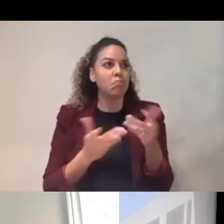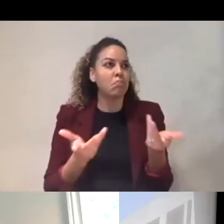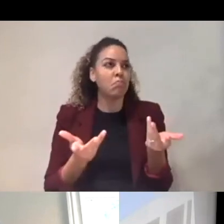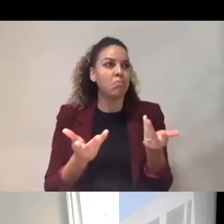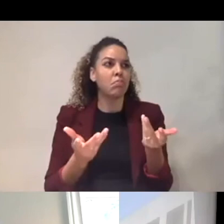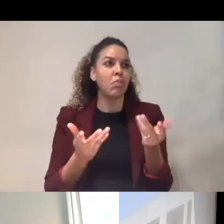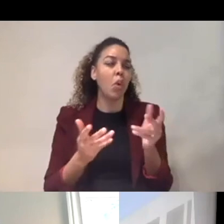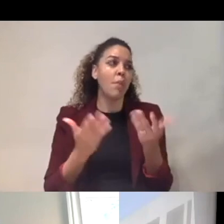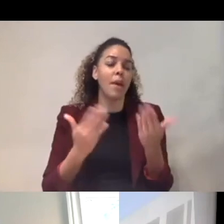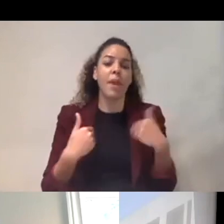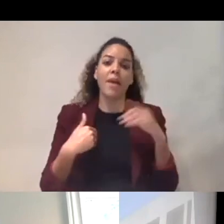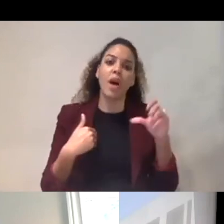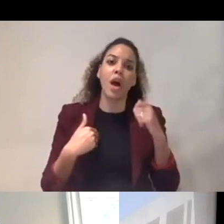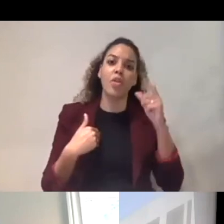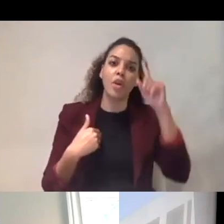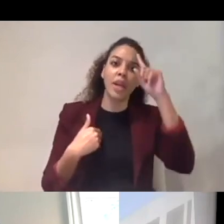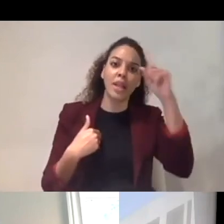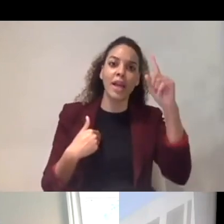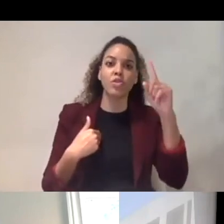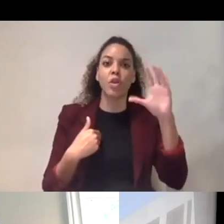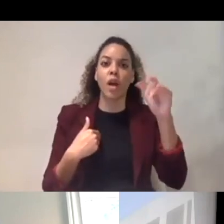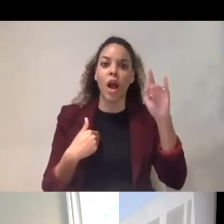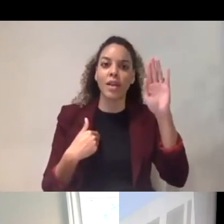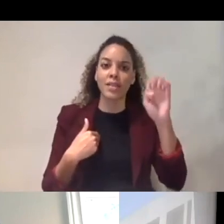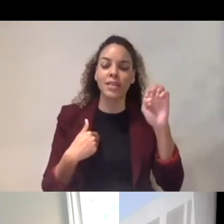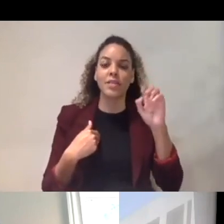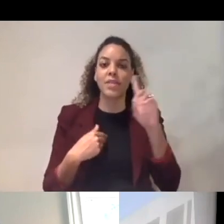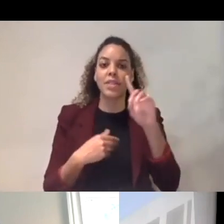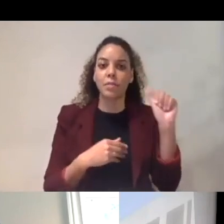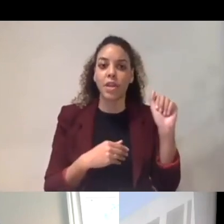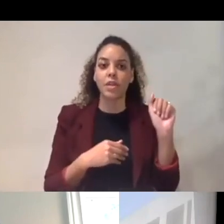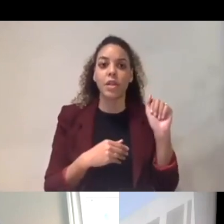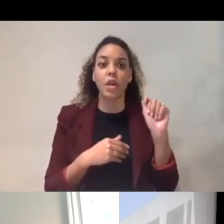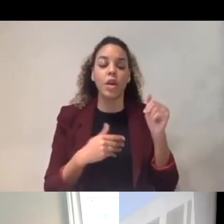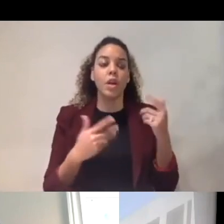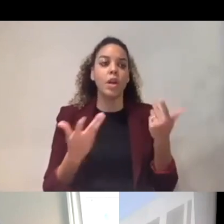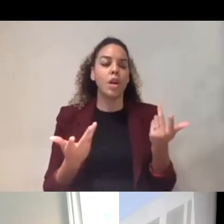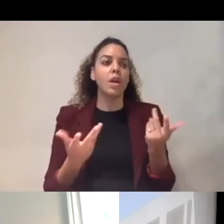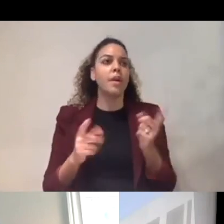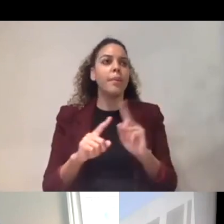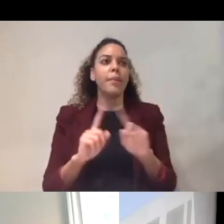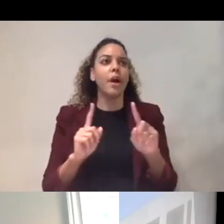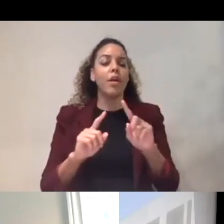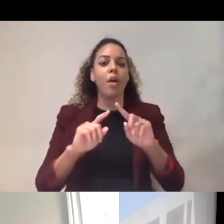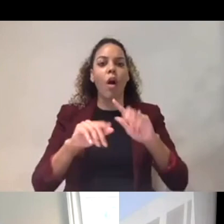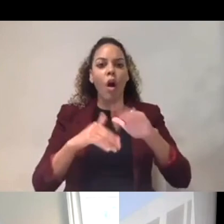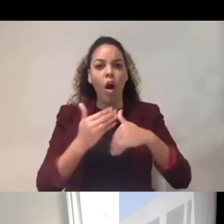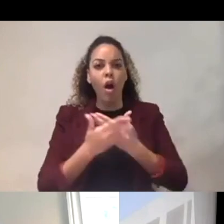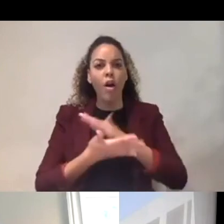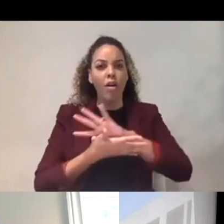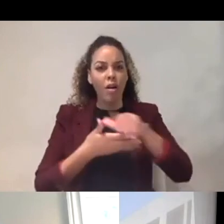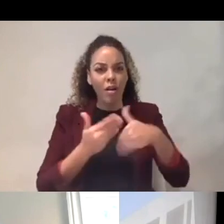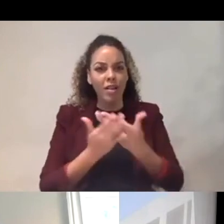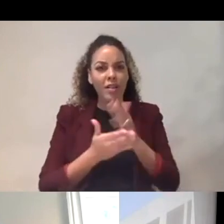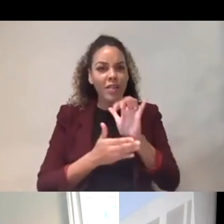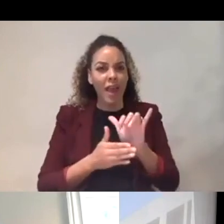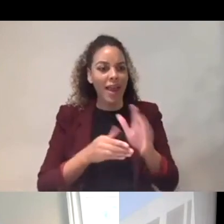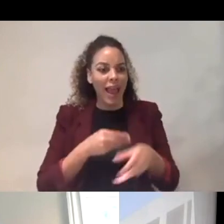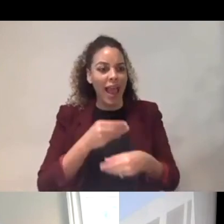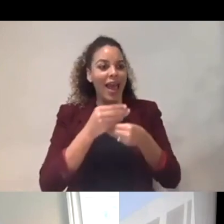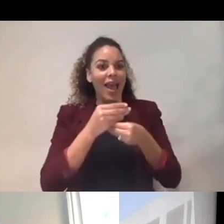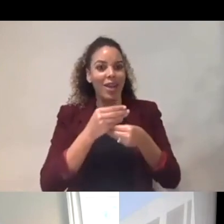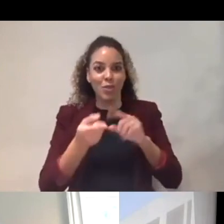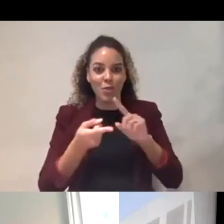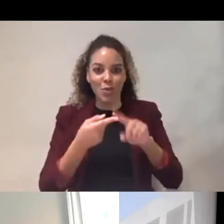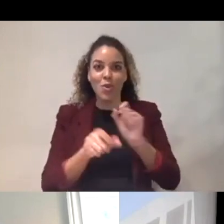intellectual or cognitive disability. It could be neurodiversity generally. But all of that adds to the workforce because that's what you want. That's what diversity